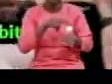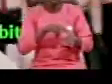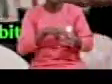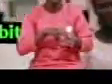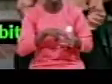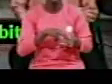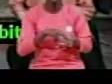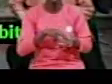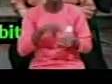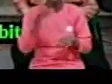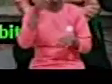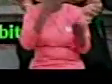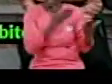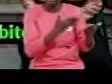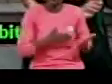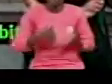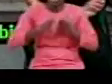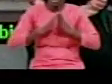nature. Bring